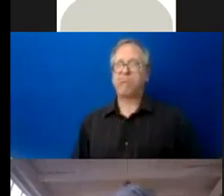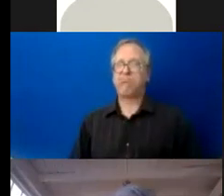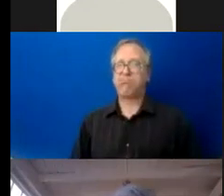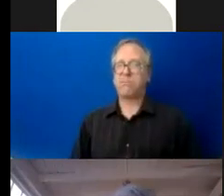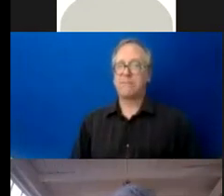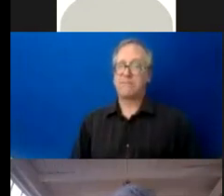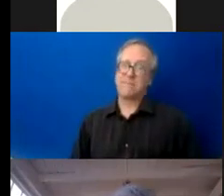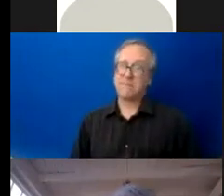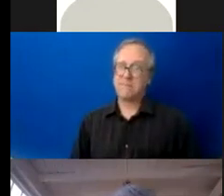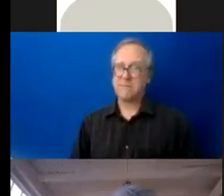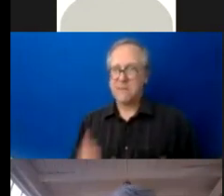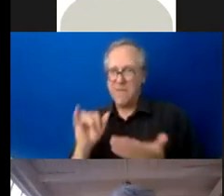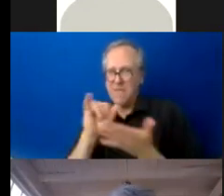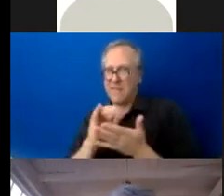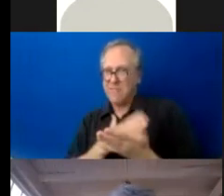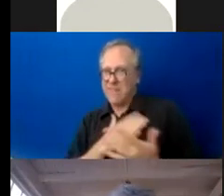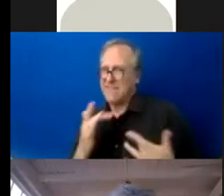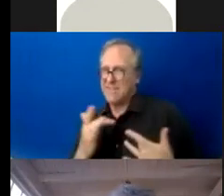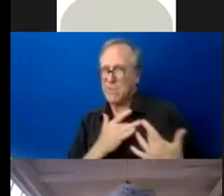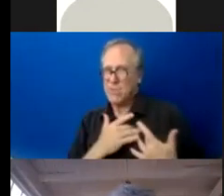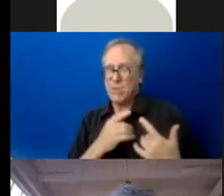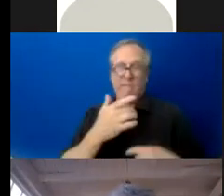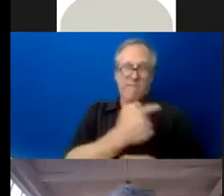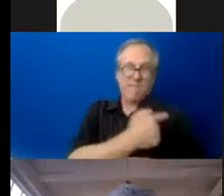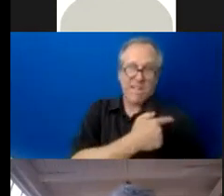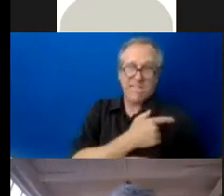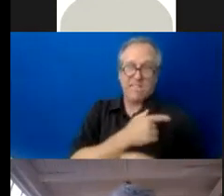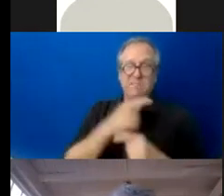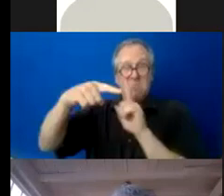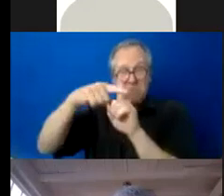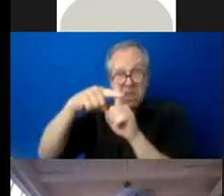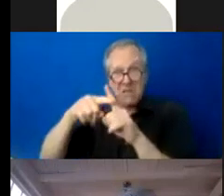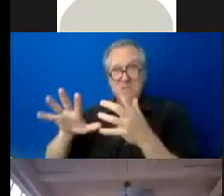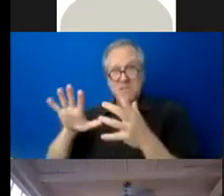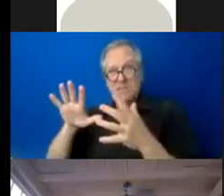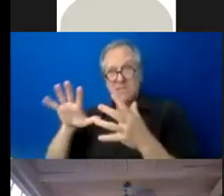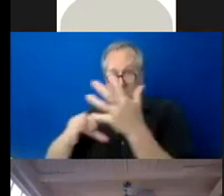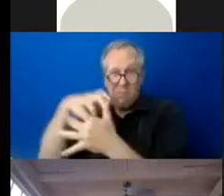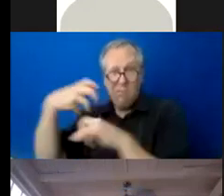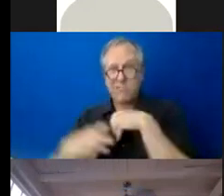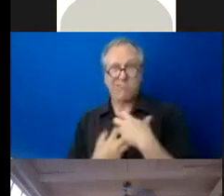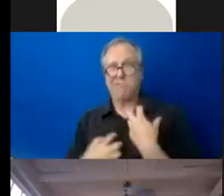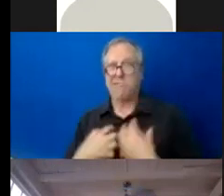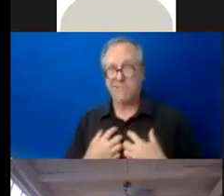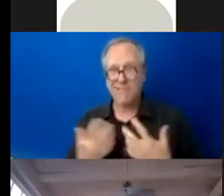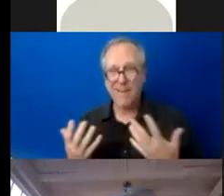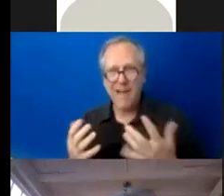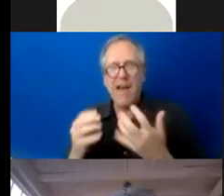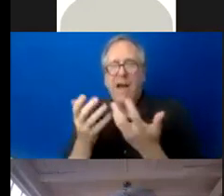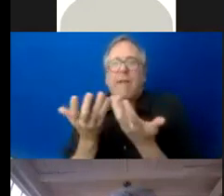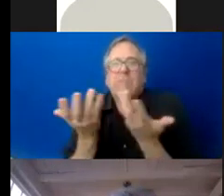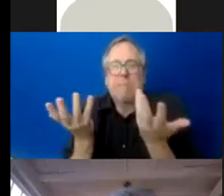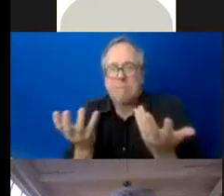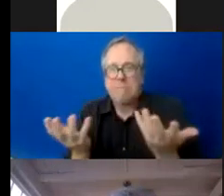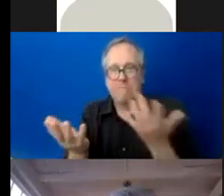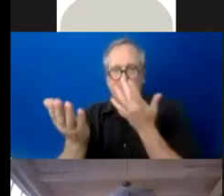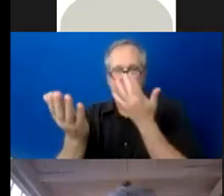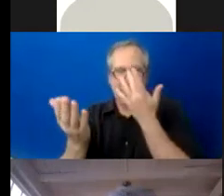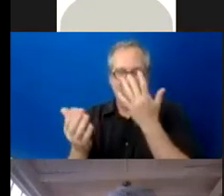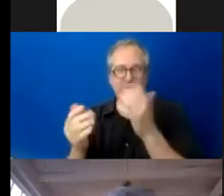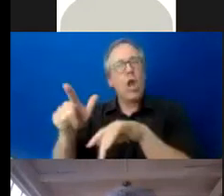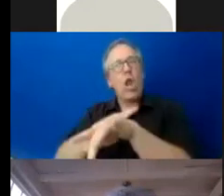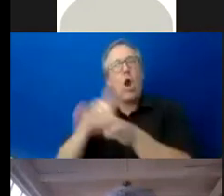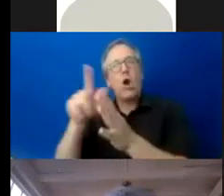in adolescence, that is really my big concern, not whether to do it, but to really look at how it is affecting, the